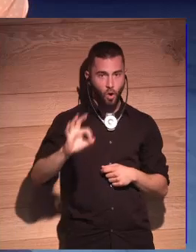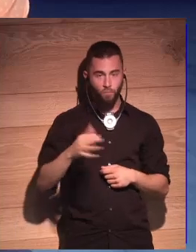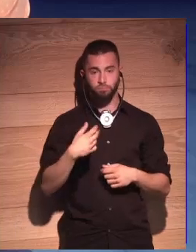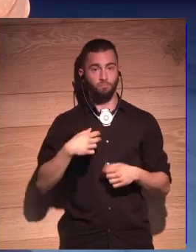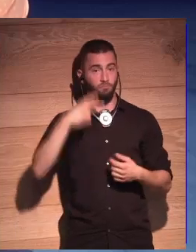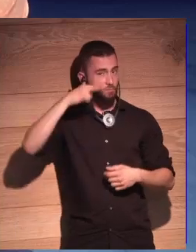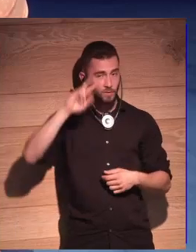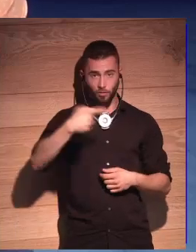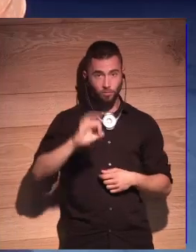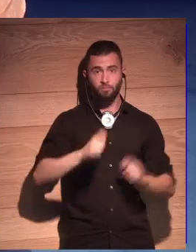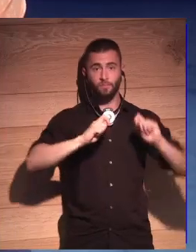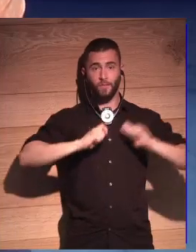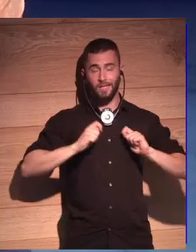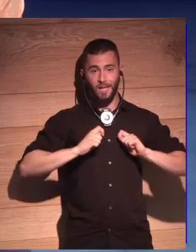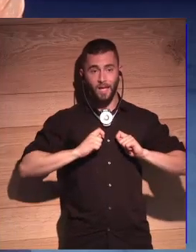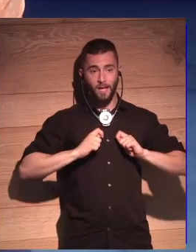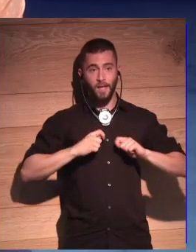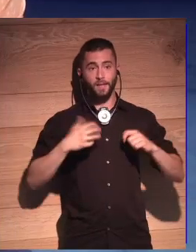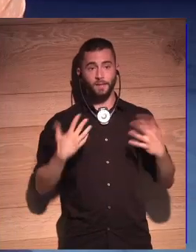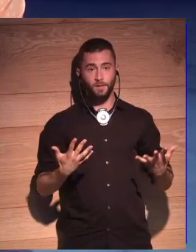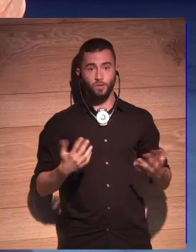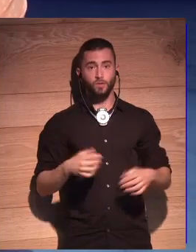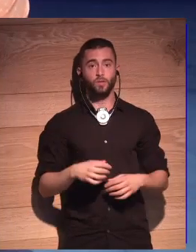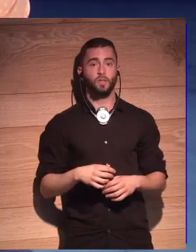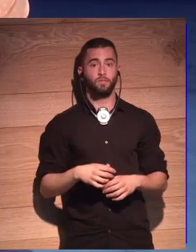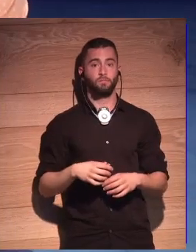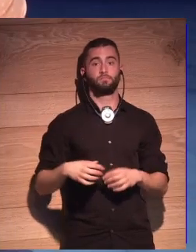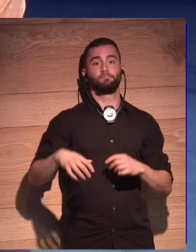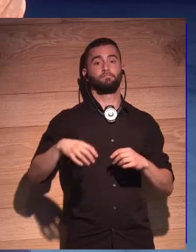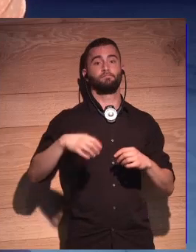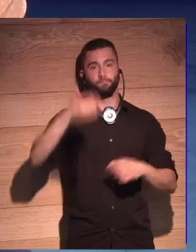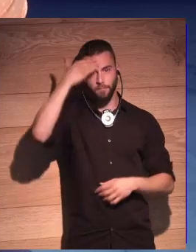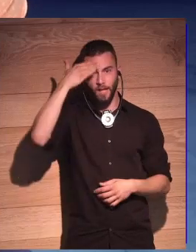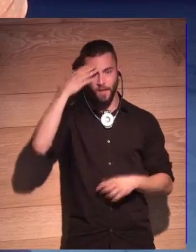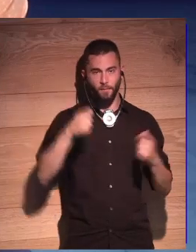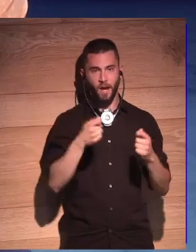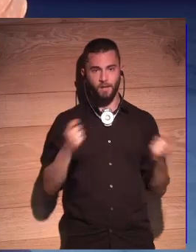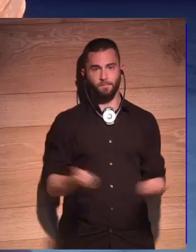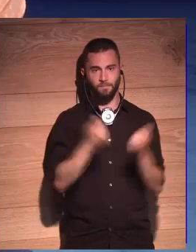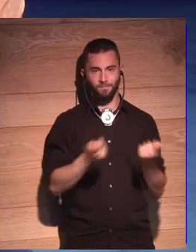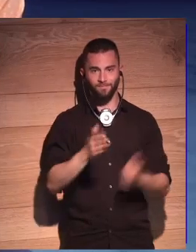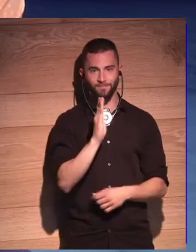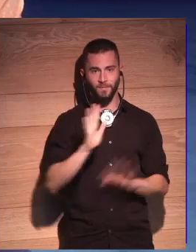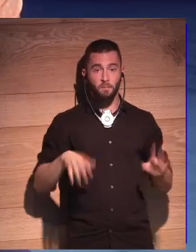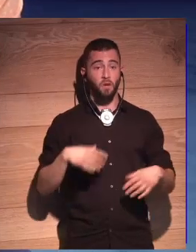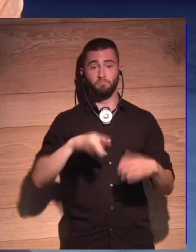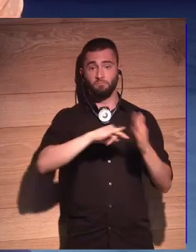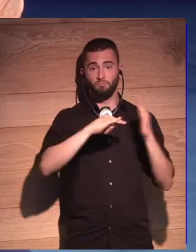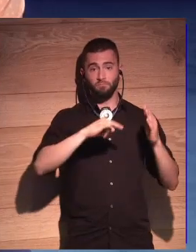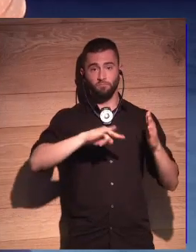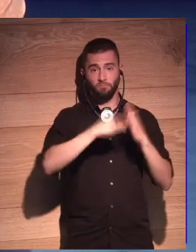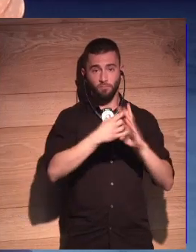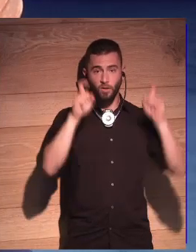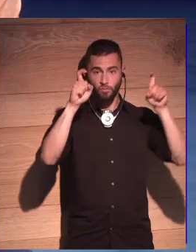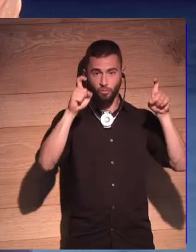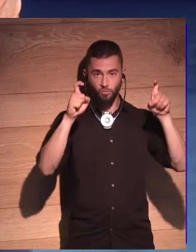offer these on-the-go experiences, wow experiences, and they had a particular spot in